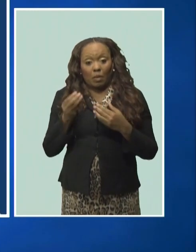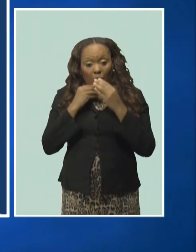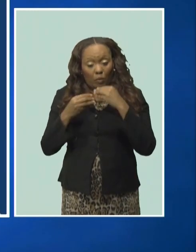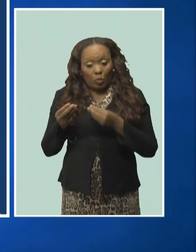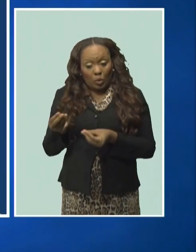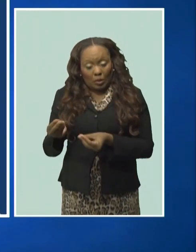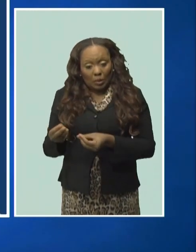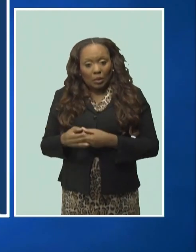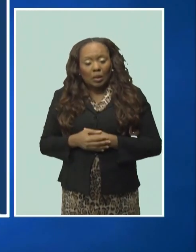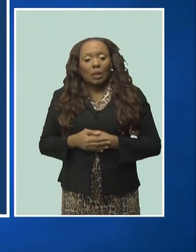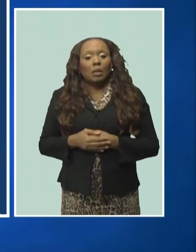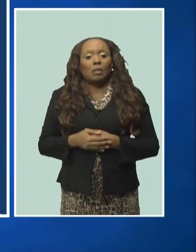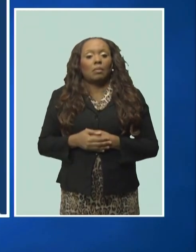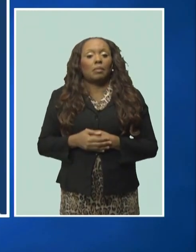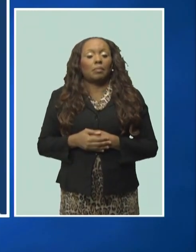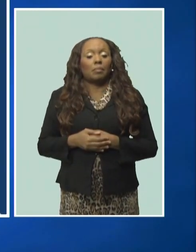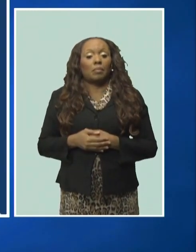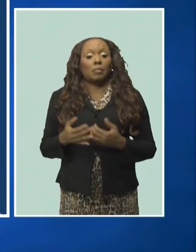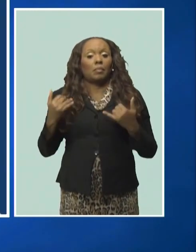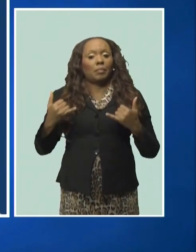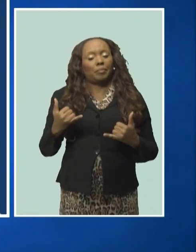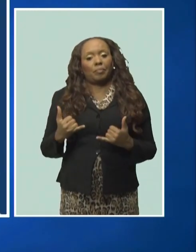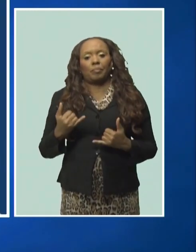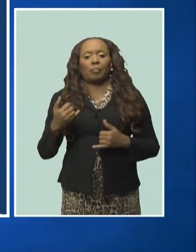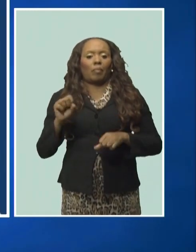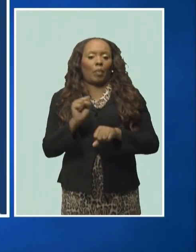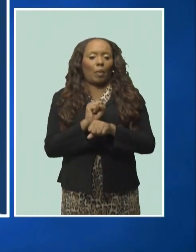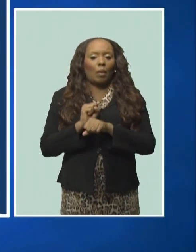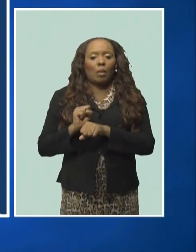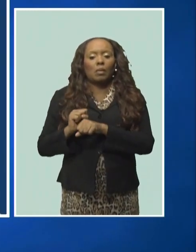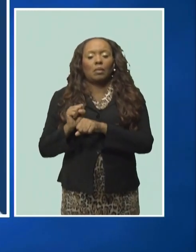currently working with us to have